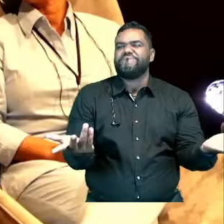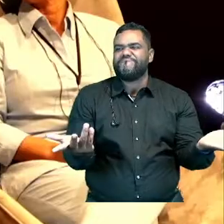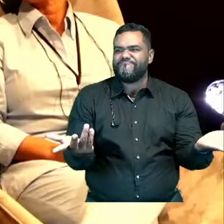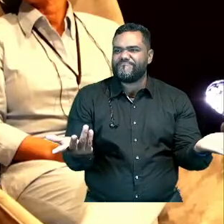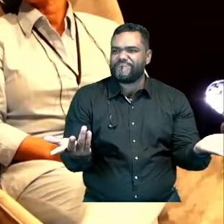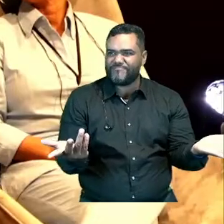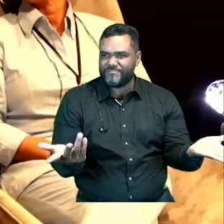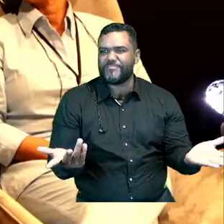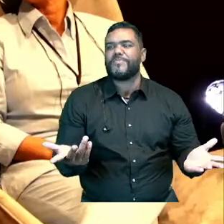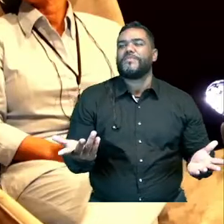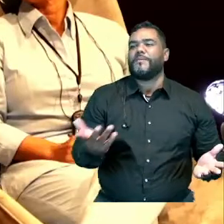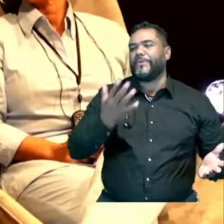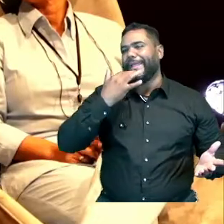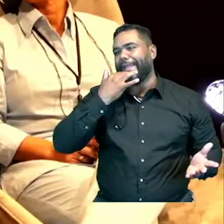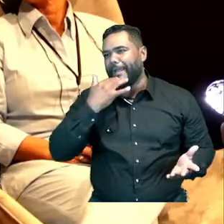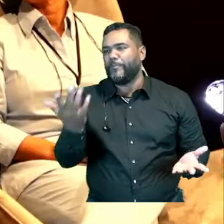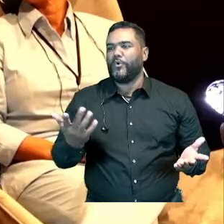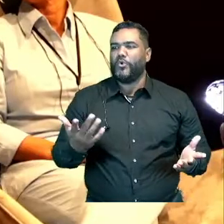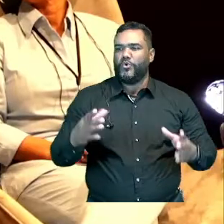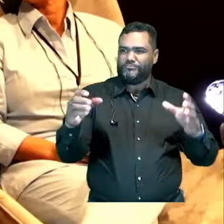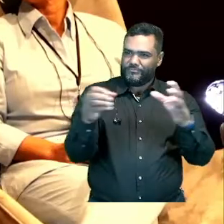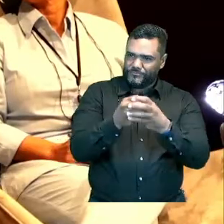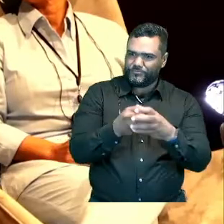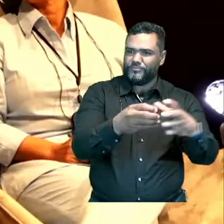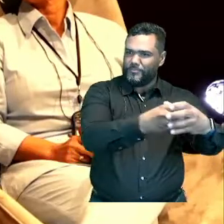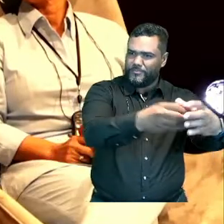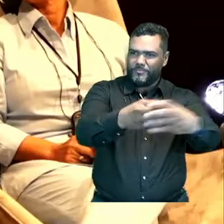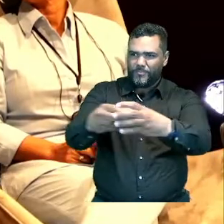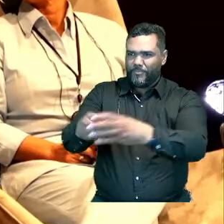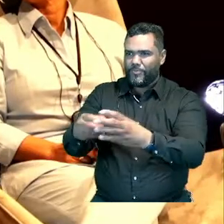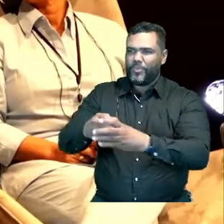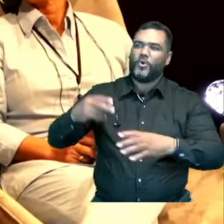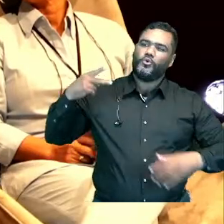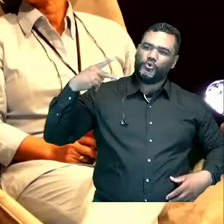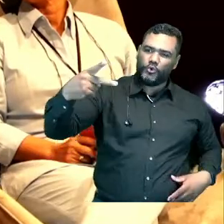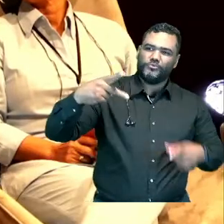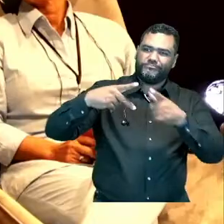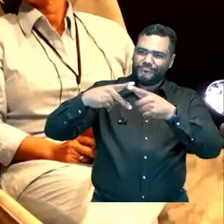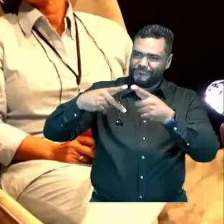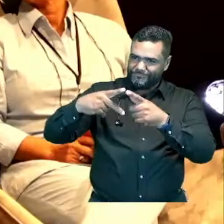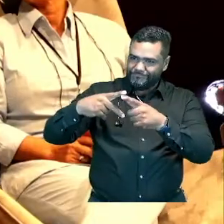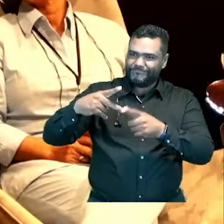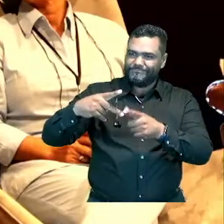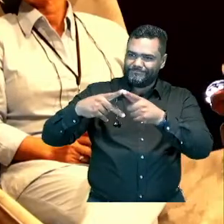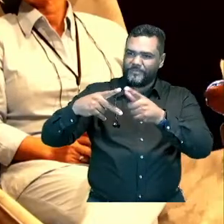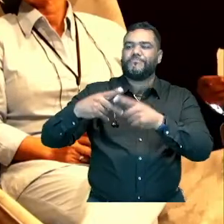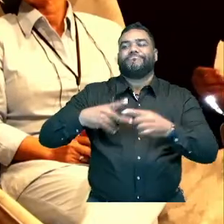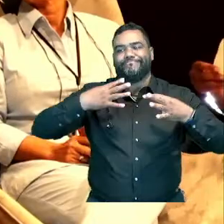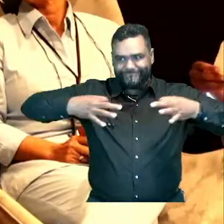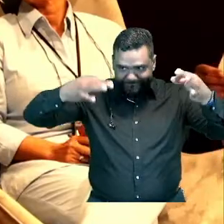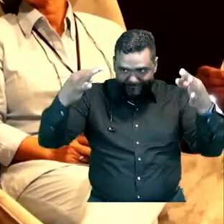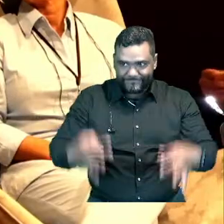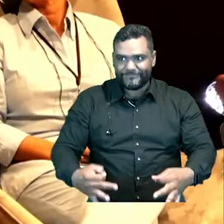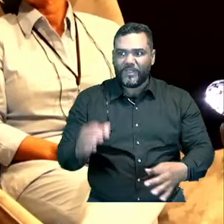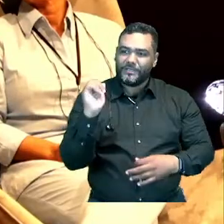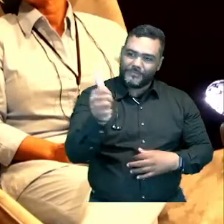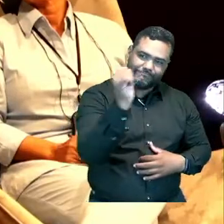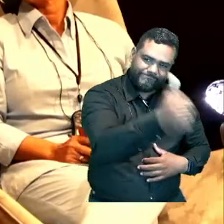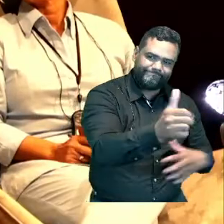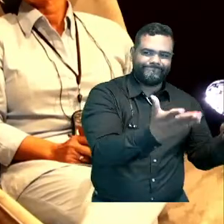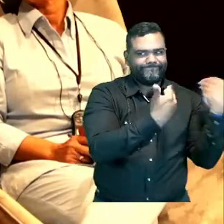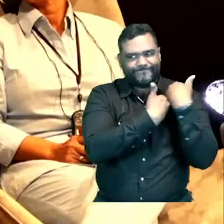two ways. Organization of self, being organization